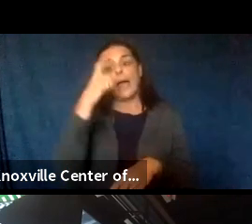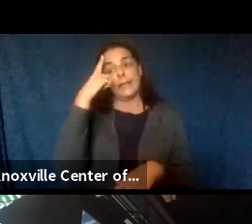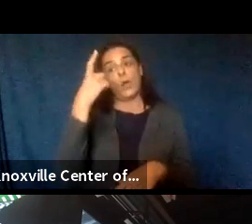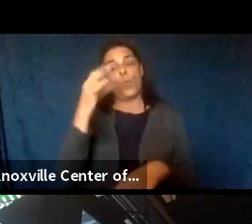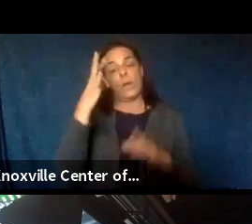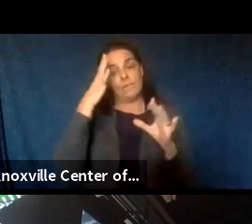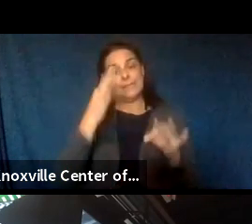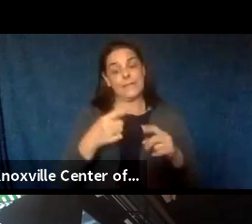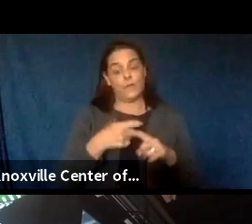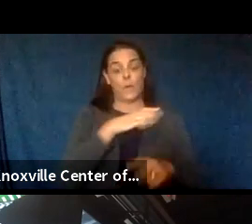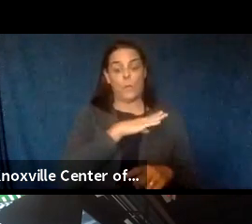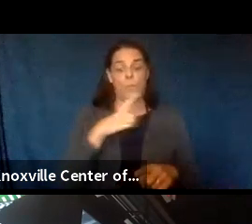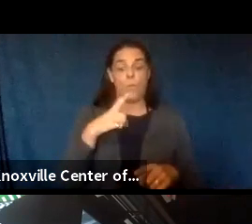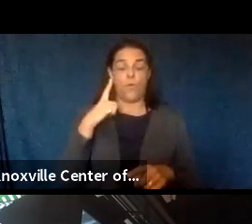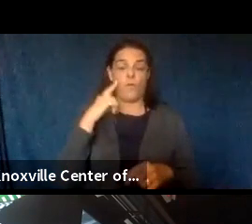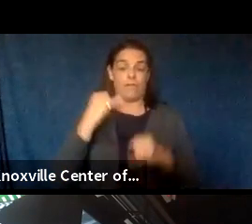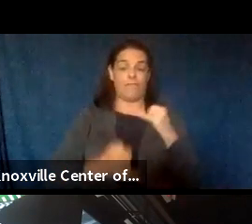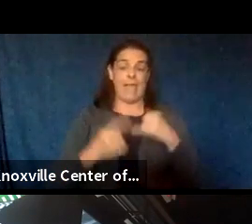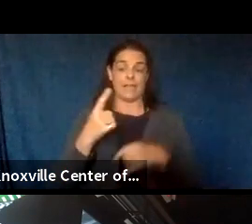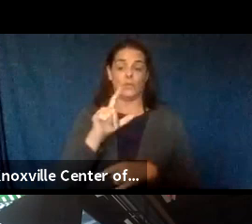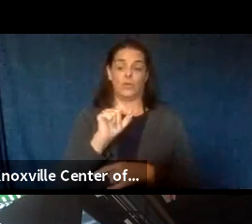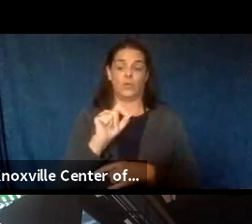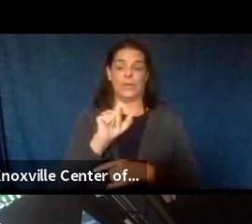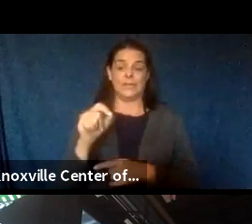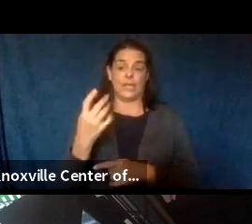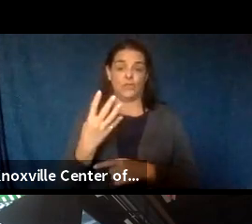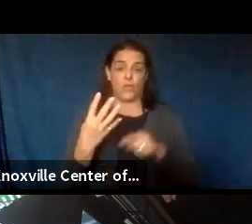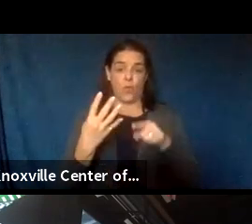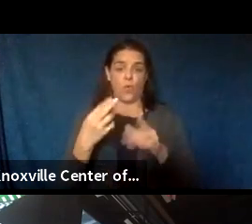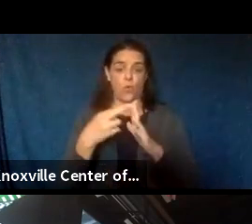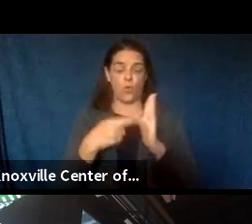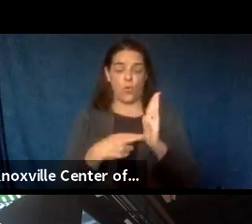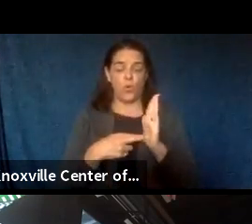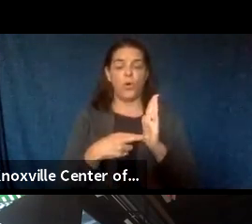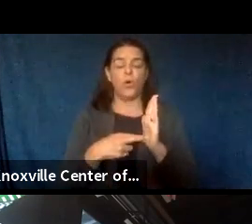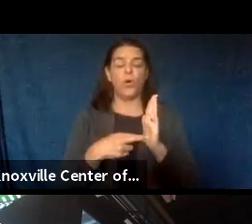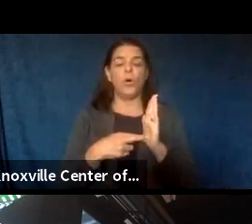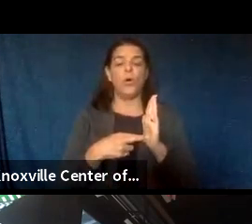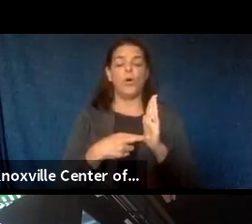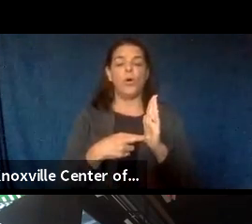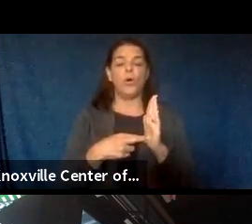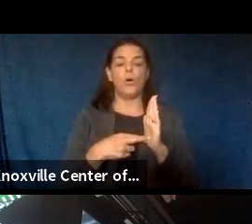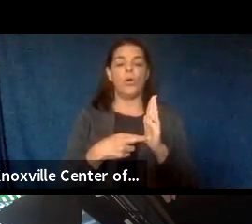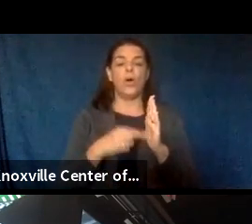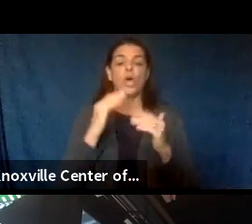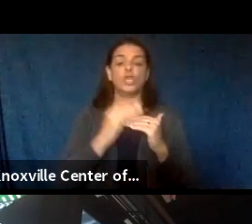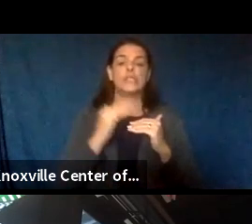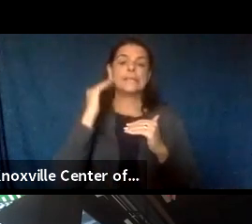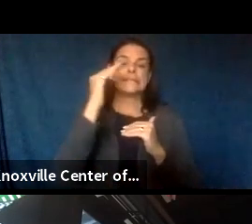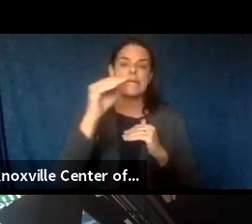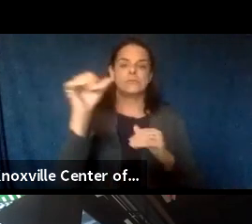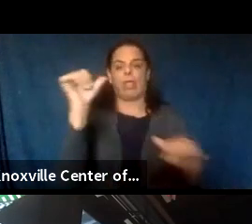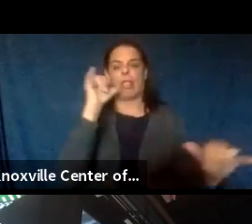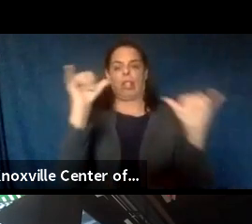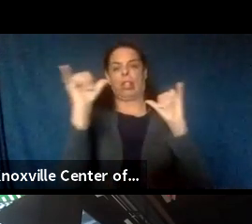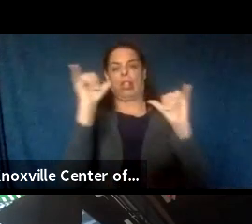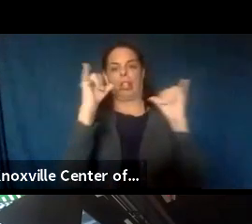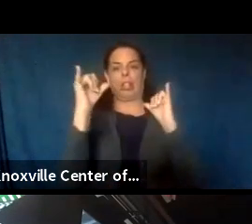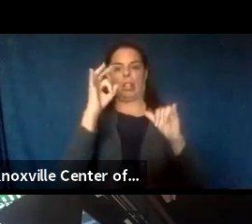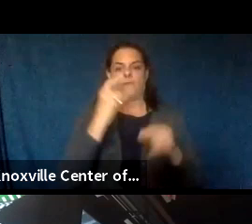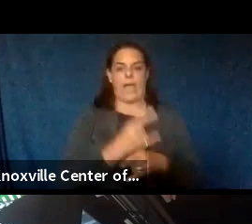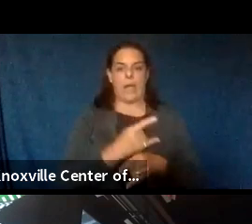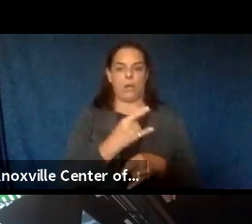the last regulation, 2020-4, is that excessive consumption of